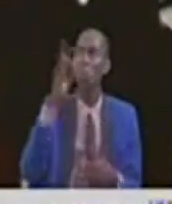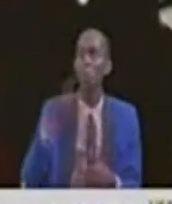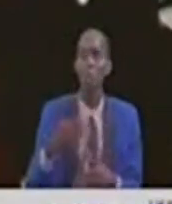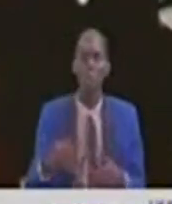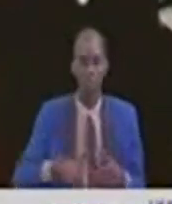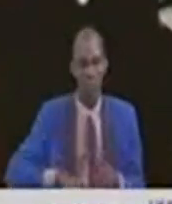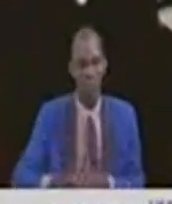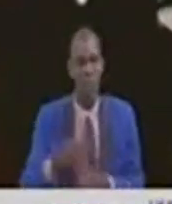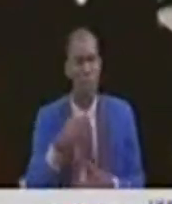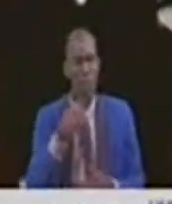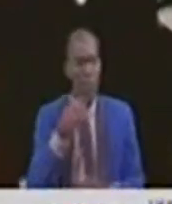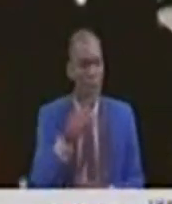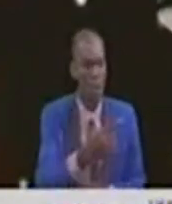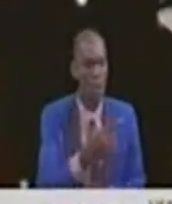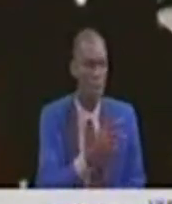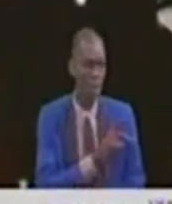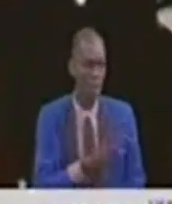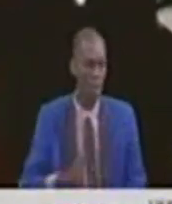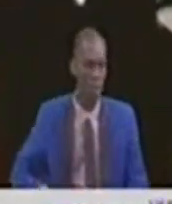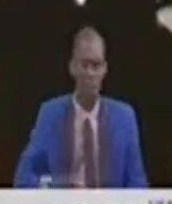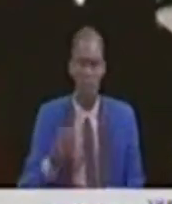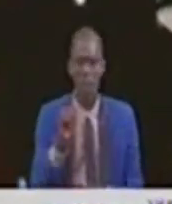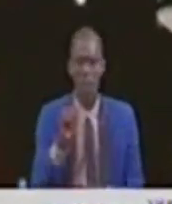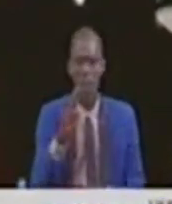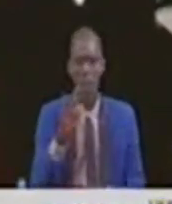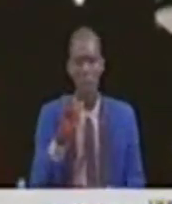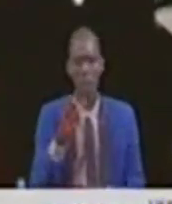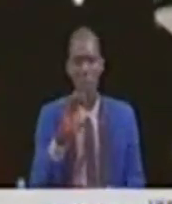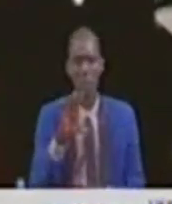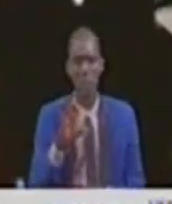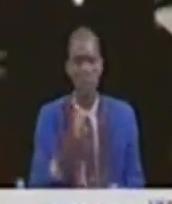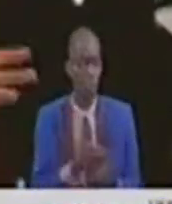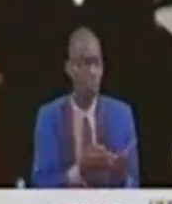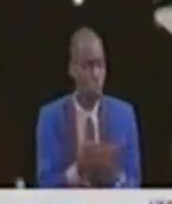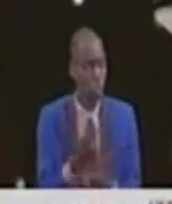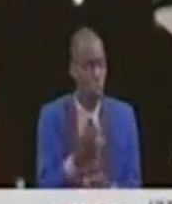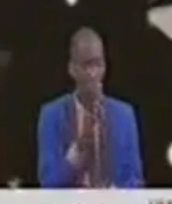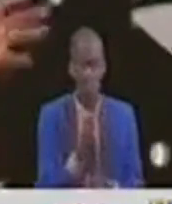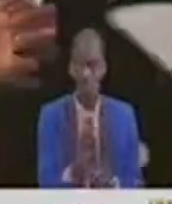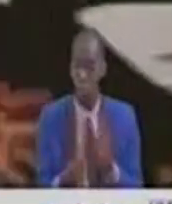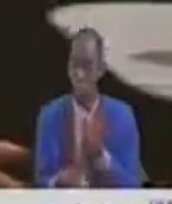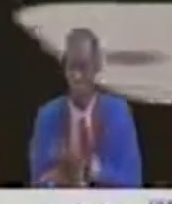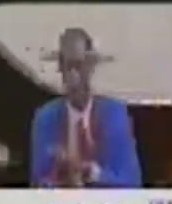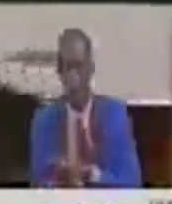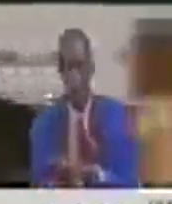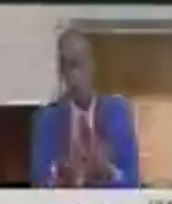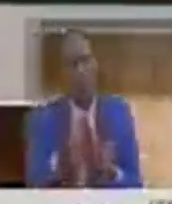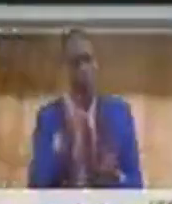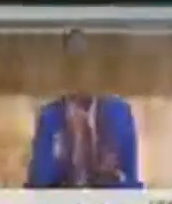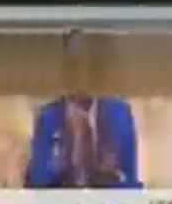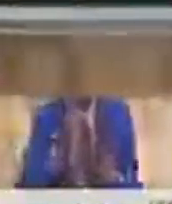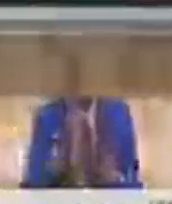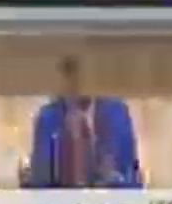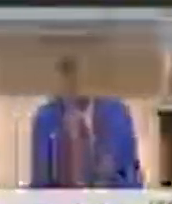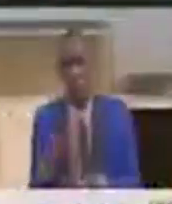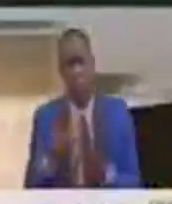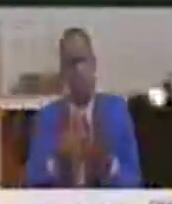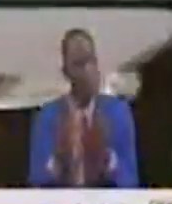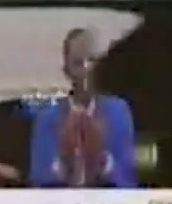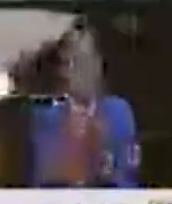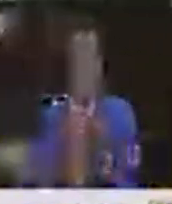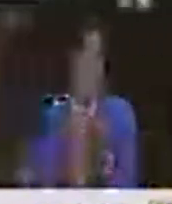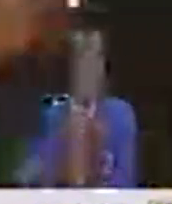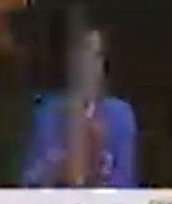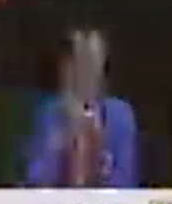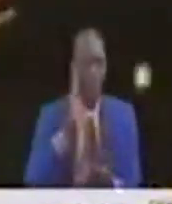your whole family. And if you die in that condition, I am righteous, I am righteous, I am saved, I'm